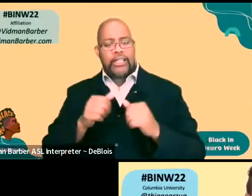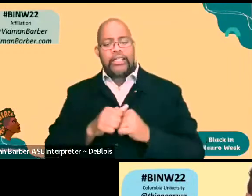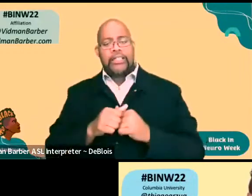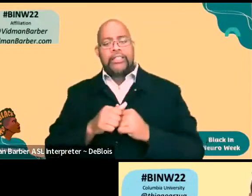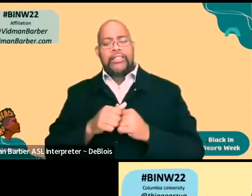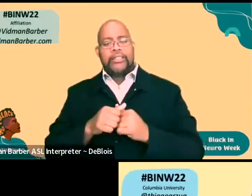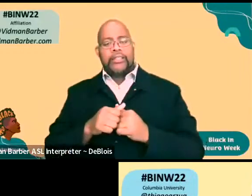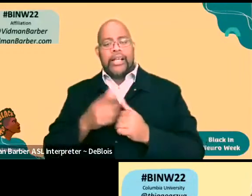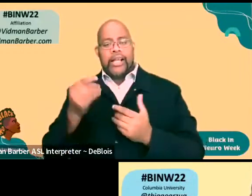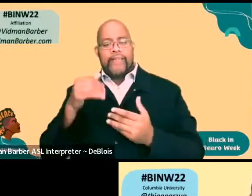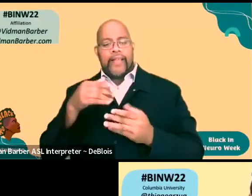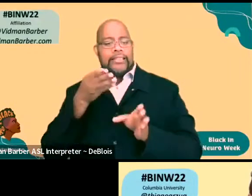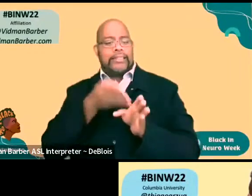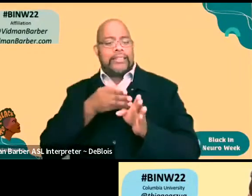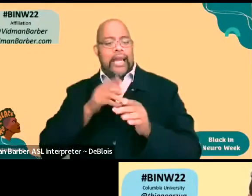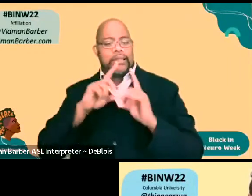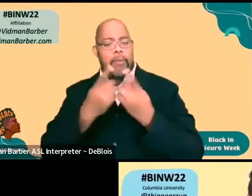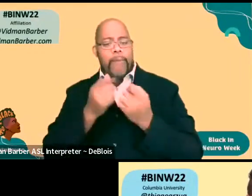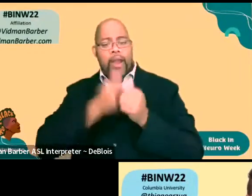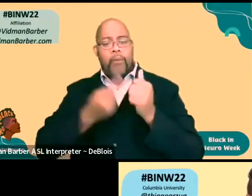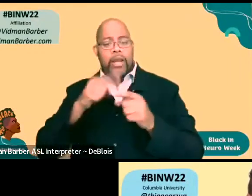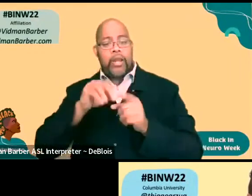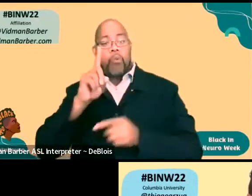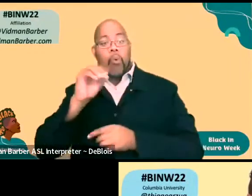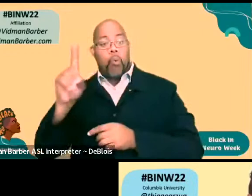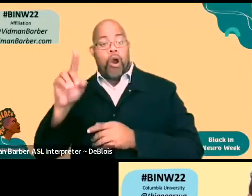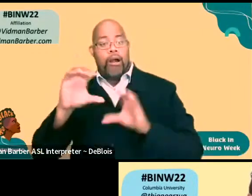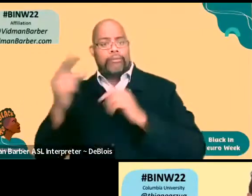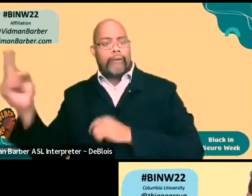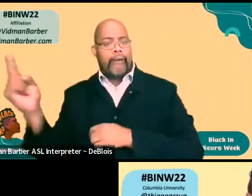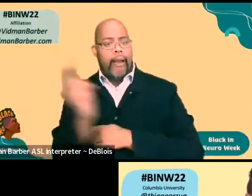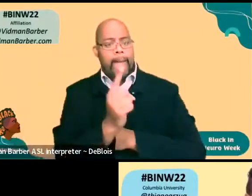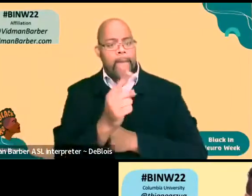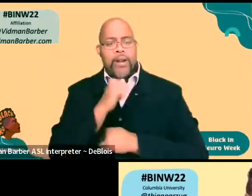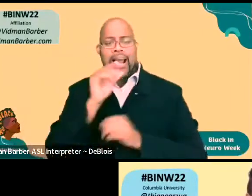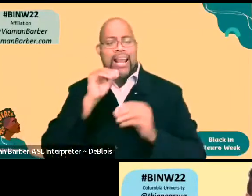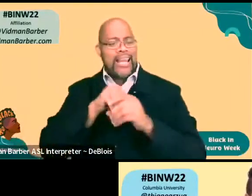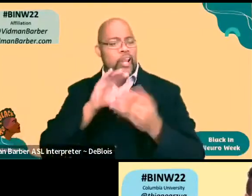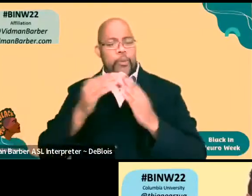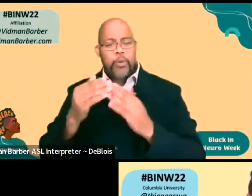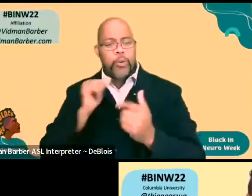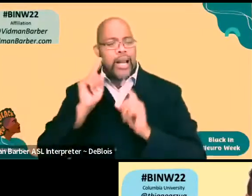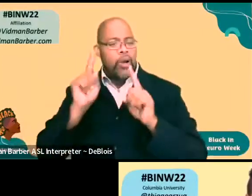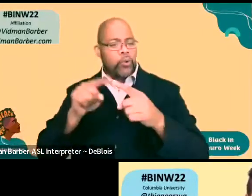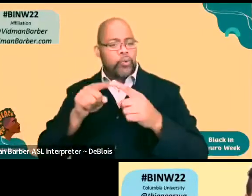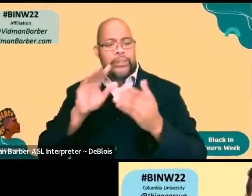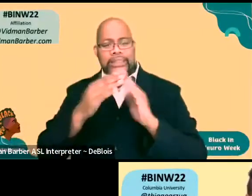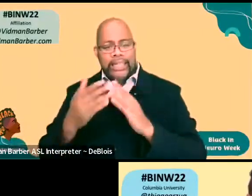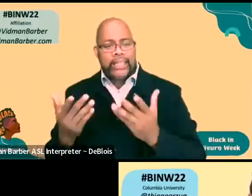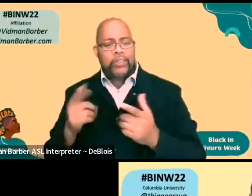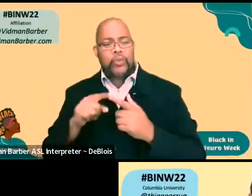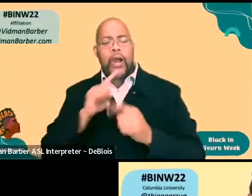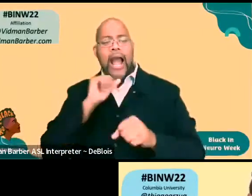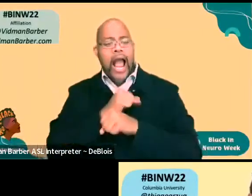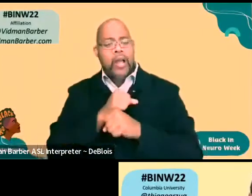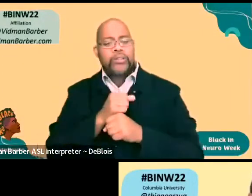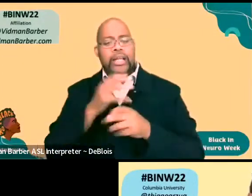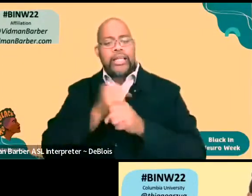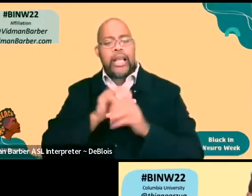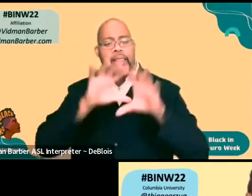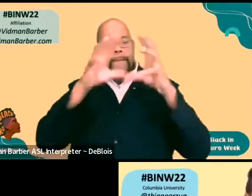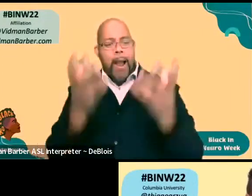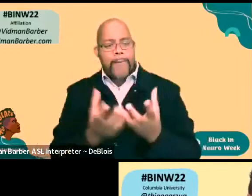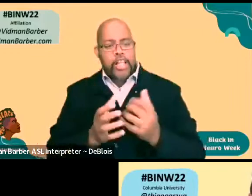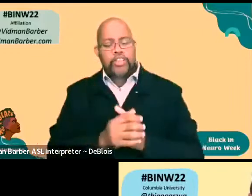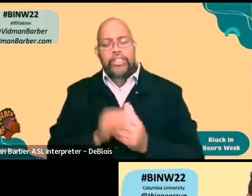the hall in the psych department, and then everyone in the 101 class comes. We're not going into the community, we're not going into the city to actually get the populations